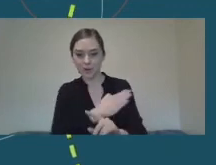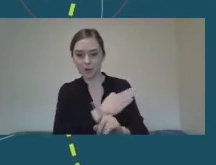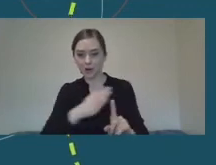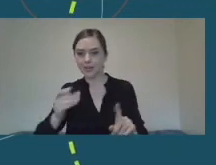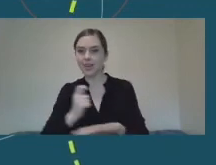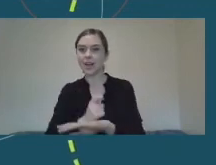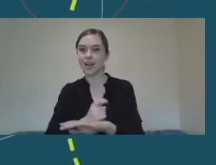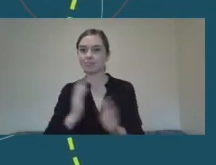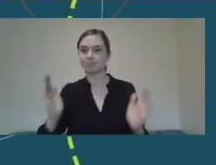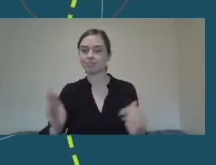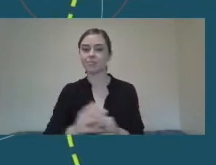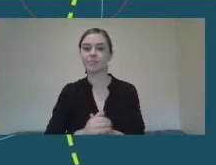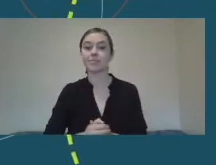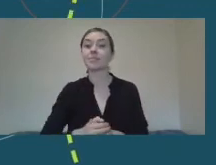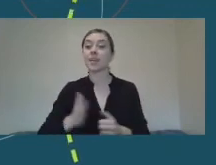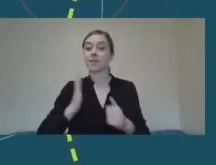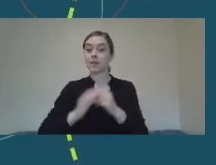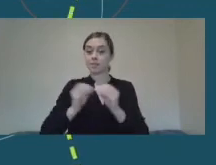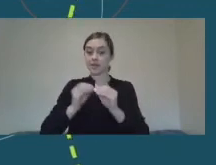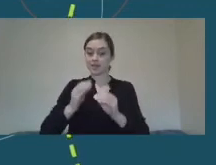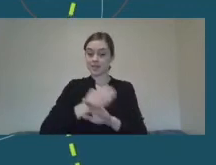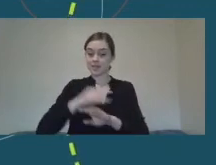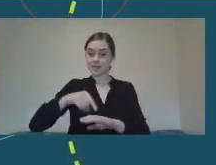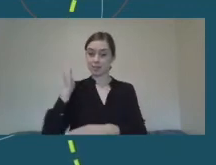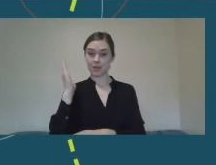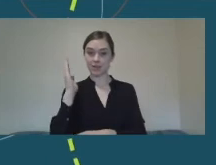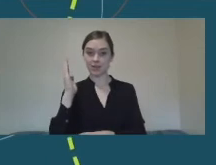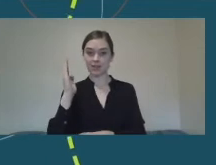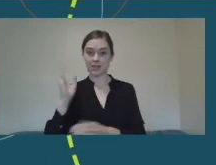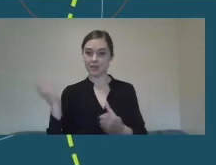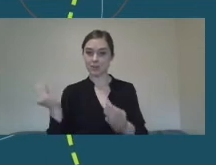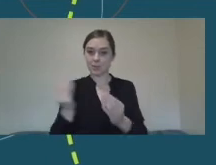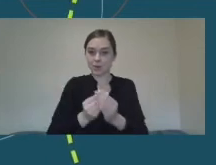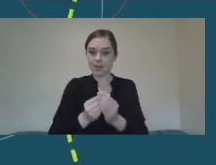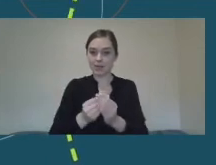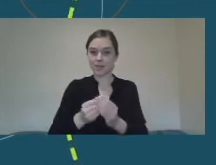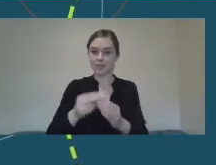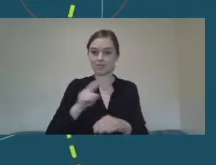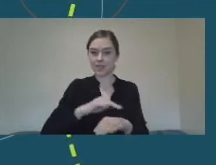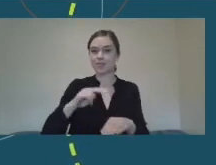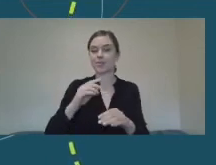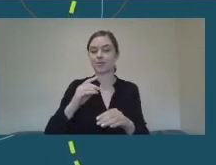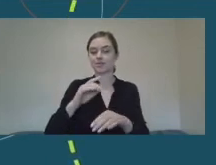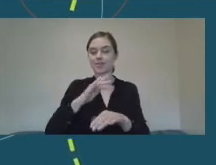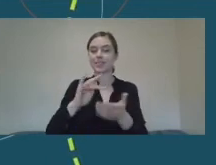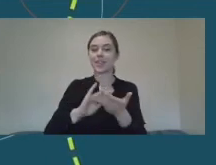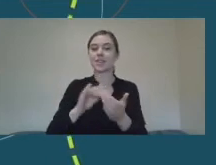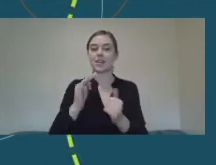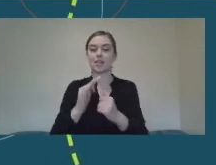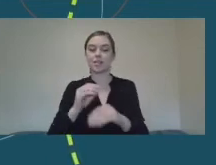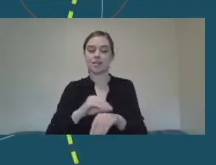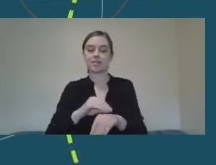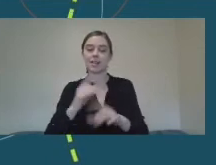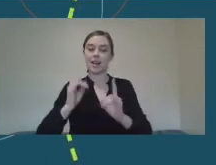As I mentioned at the beginning of the presentation, this is all part of our National Center on Health, Physical Activity, and Disability. So please, I hope you get a